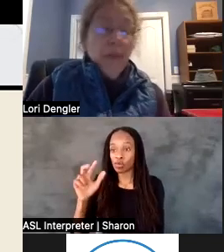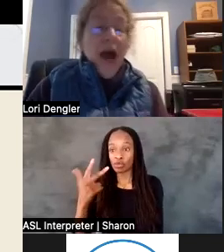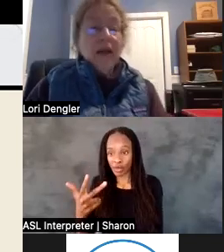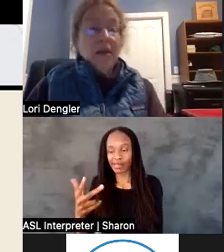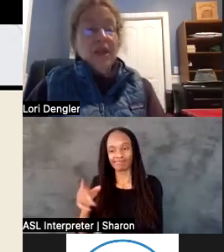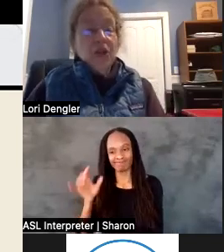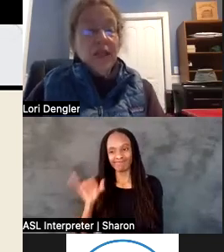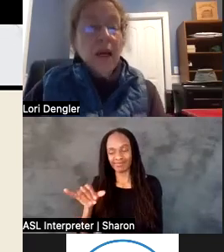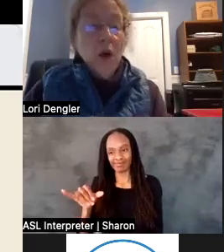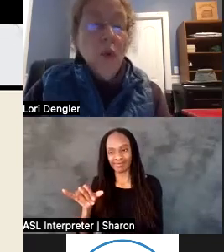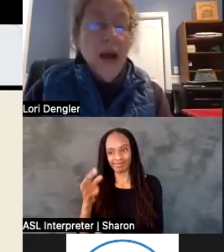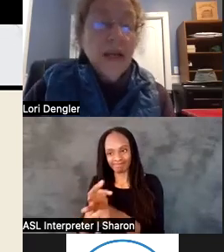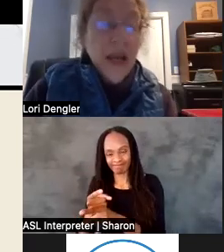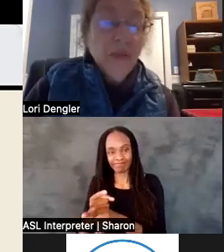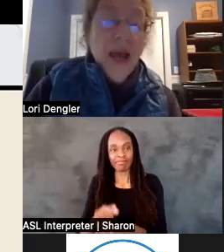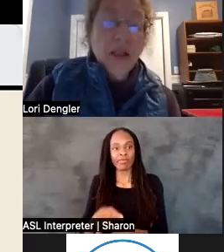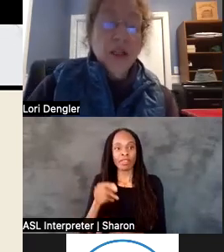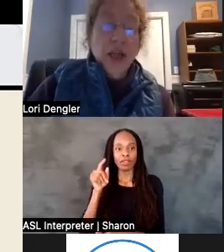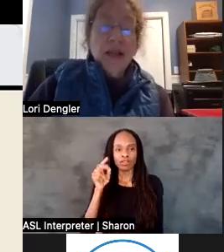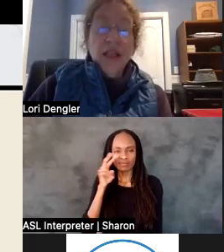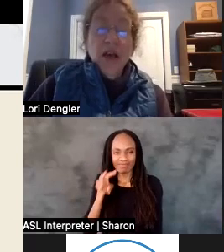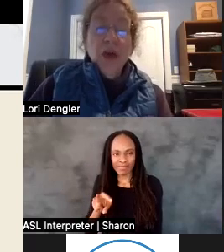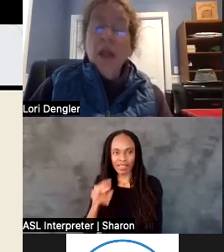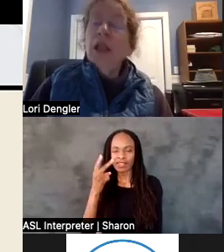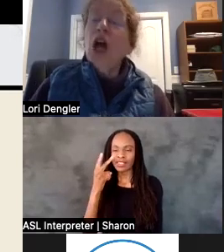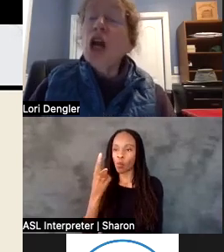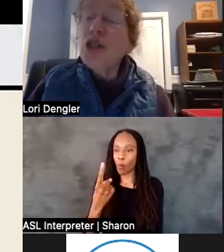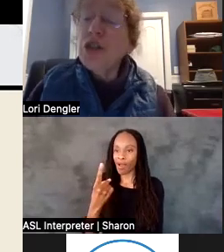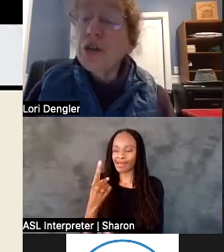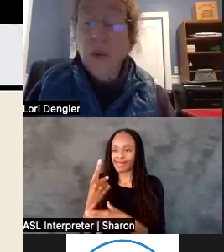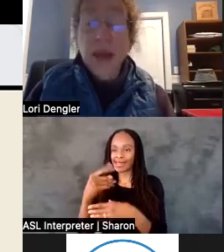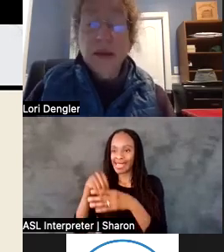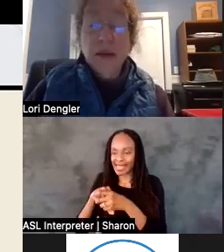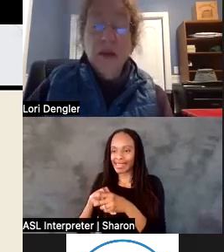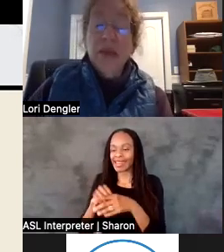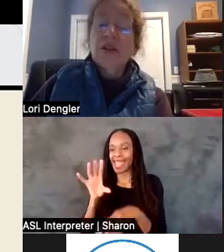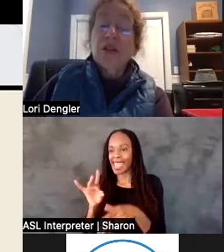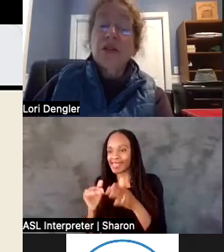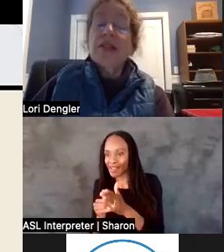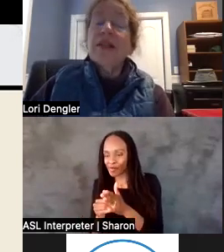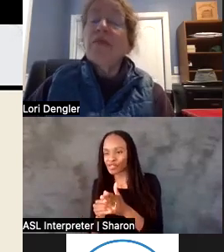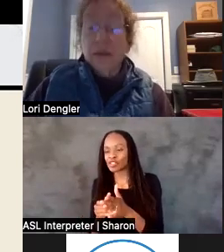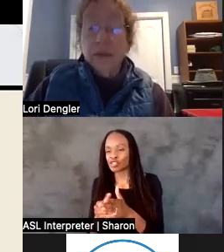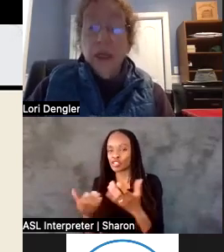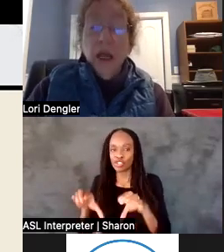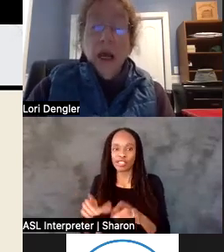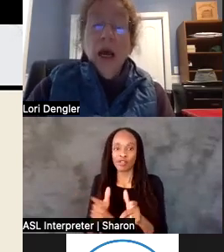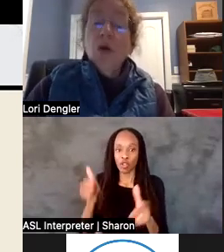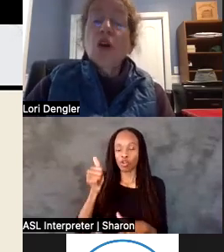to the bottom and you see a 1 in 8,000 chance of a larger earthquake, a magnitude